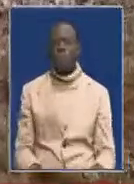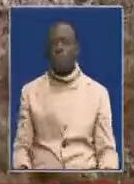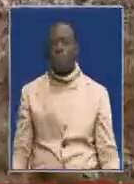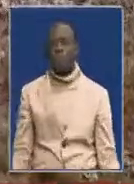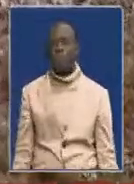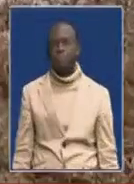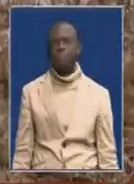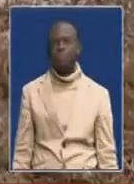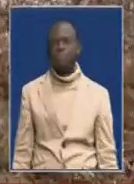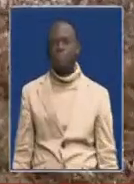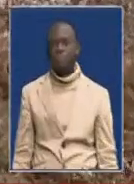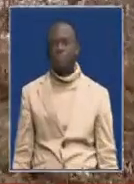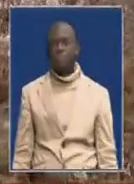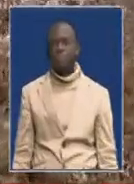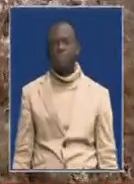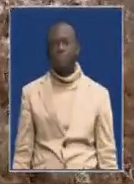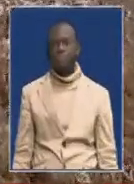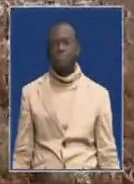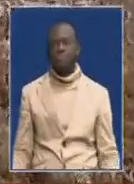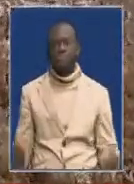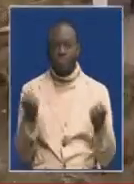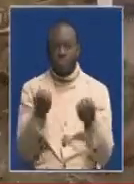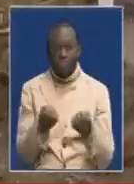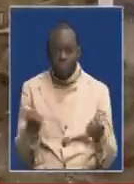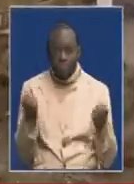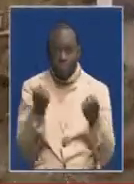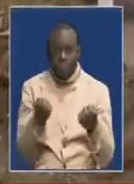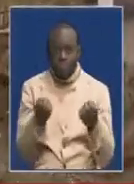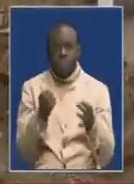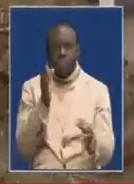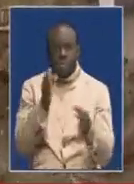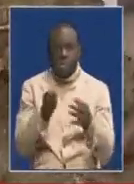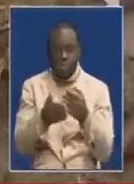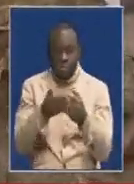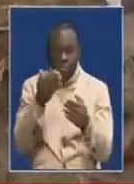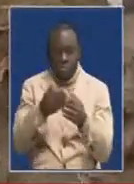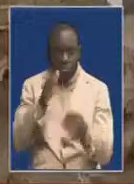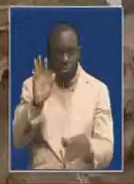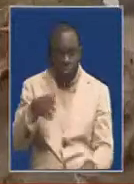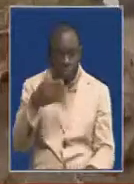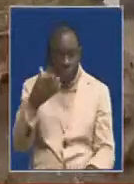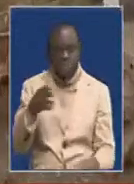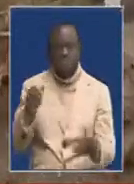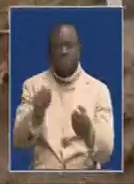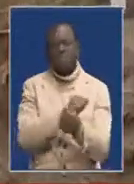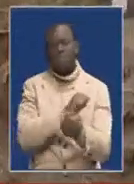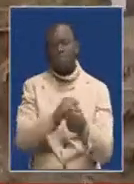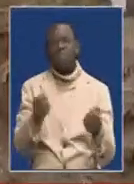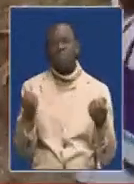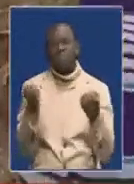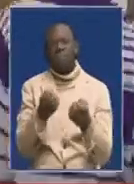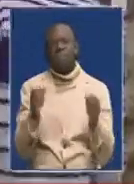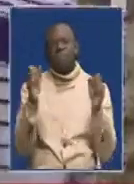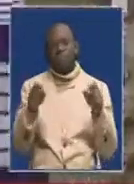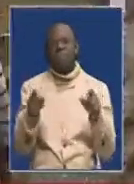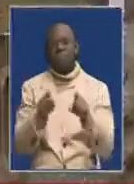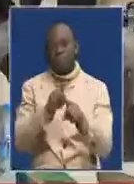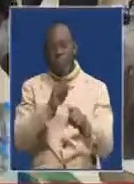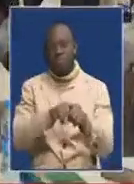Environmental mismanagement does not only affect the environment, but also those who live within that environment. That is